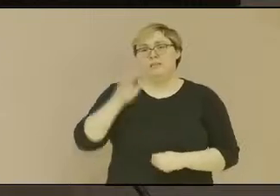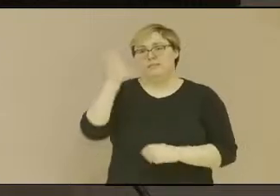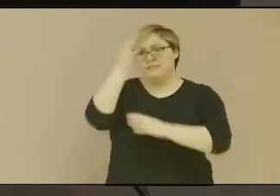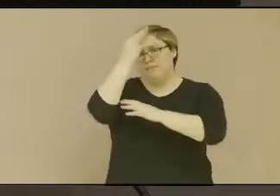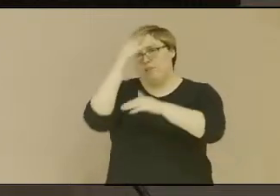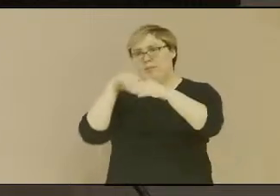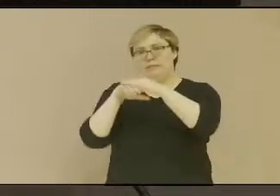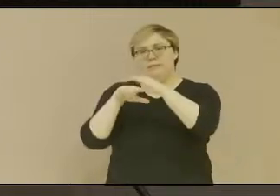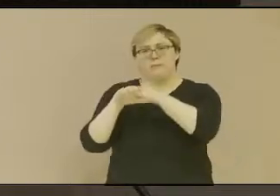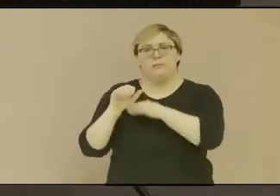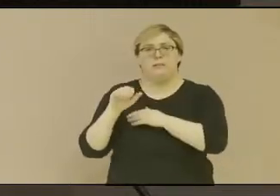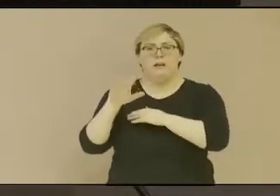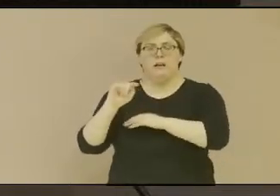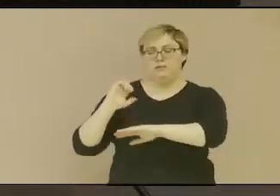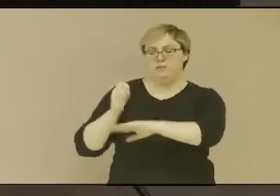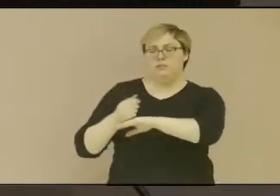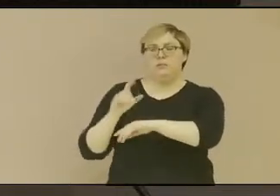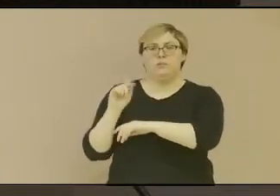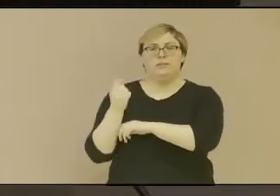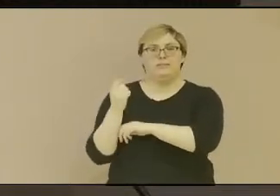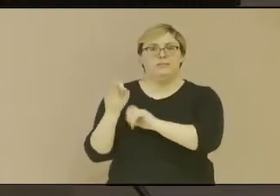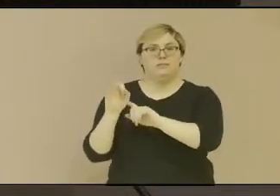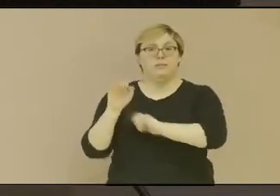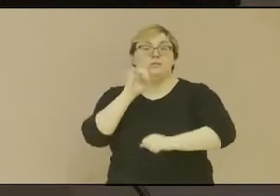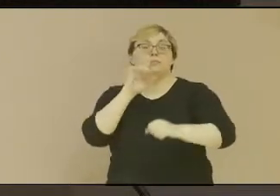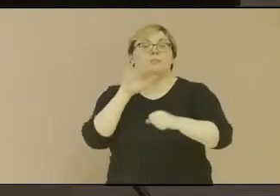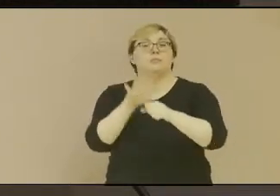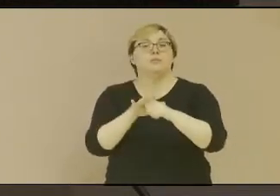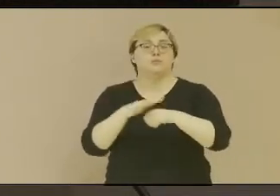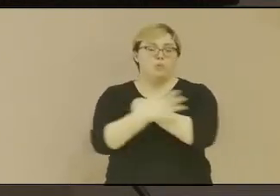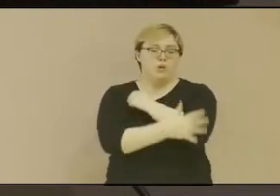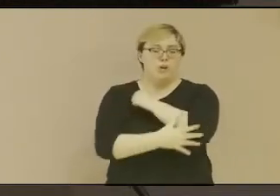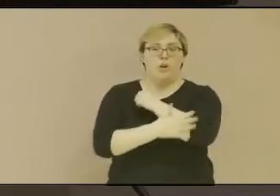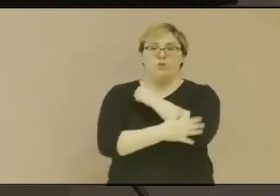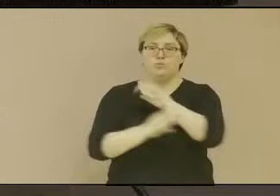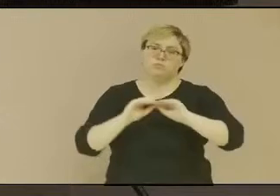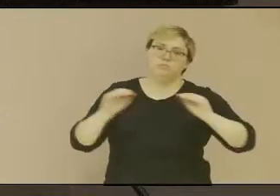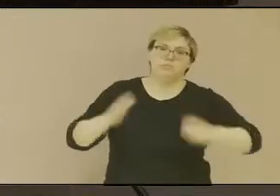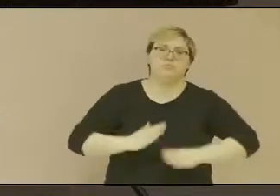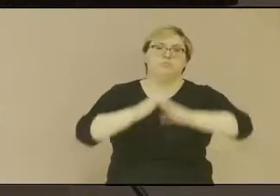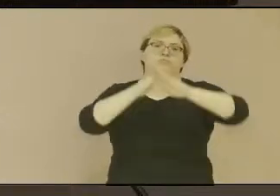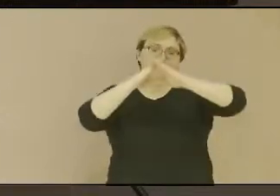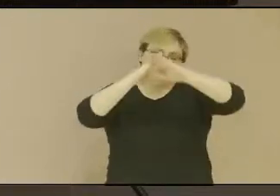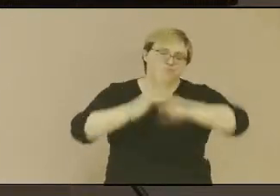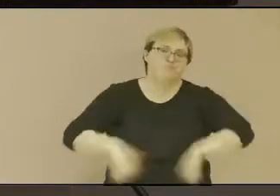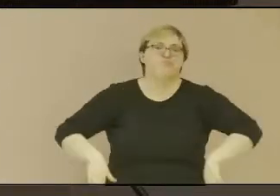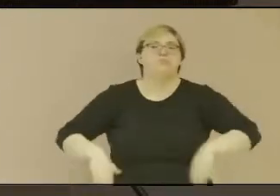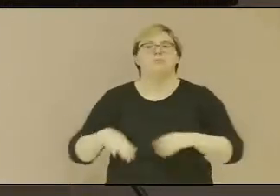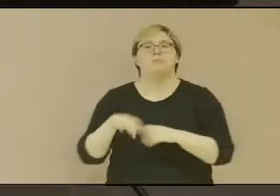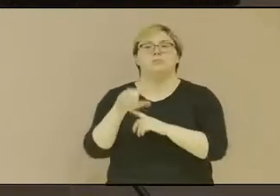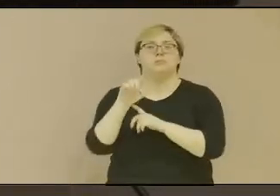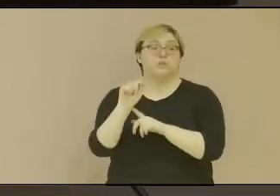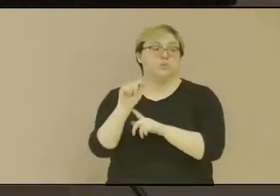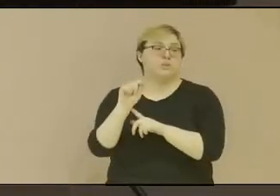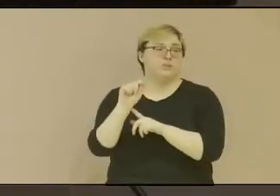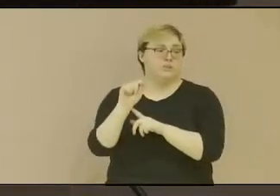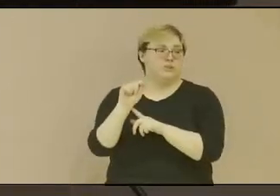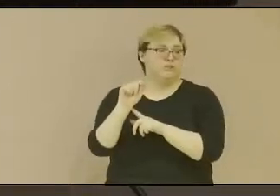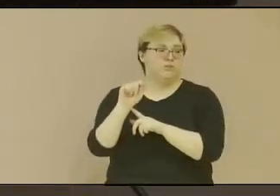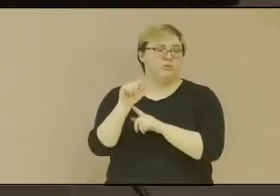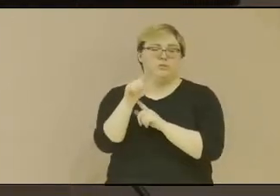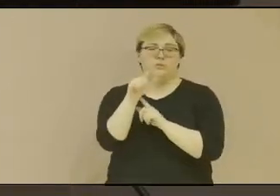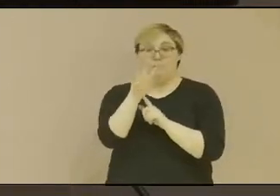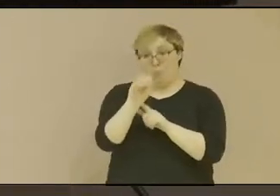commits to a country without barriers by 2040, providing a vision that we must collectively strive